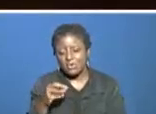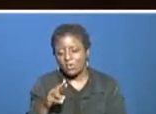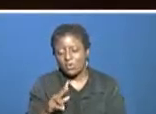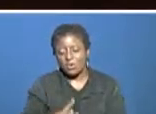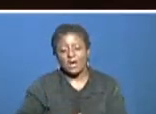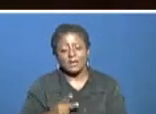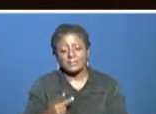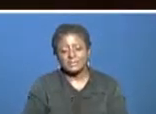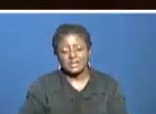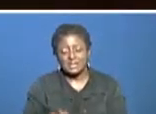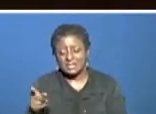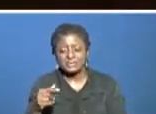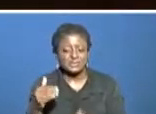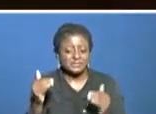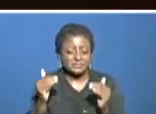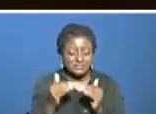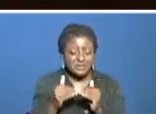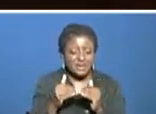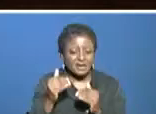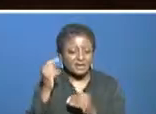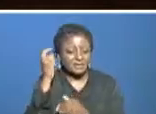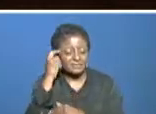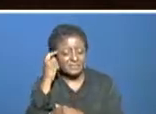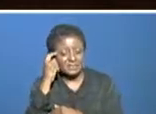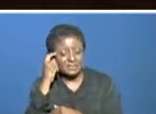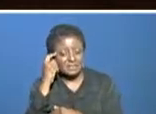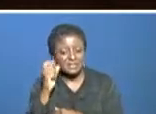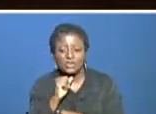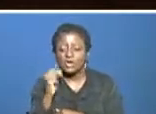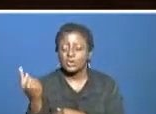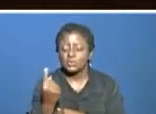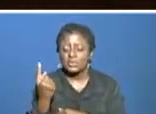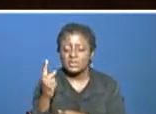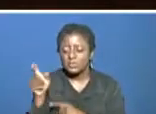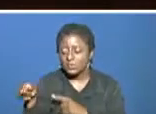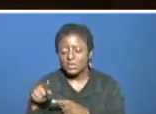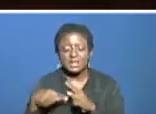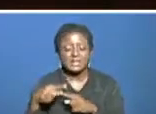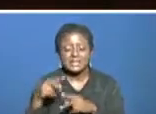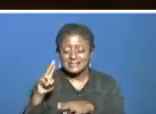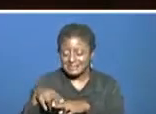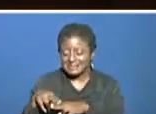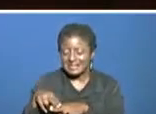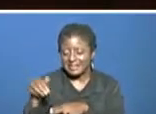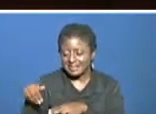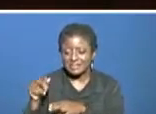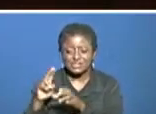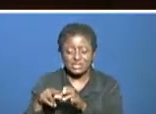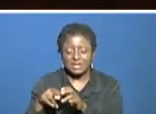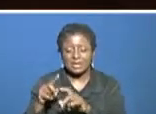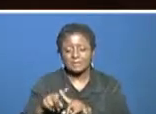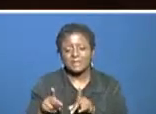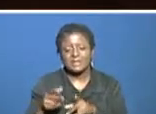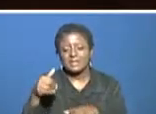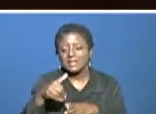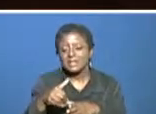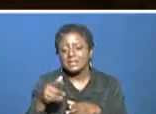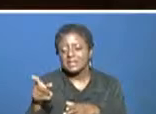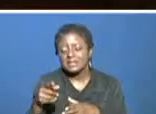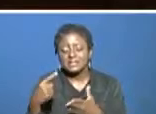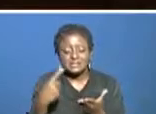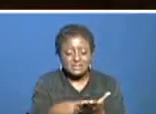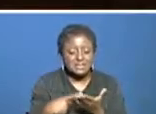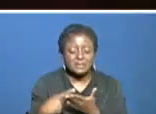was fair-minded, not only when he sat in the chair, but in most of his deliberations that we are aware